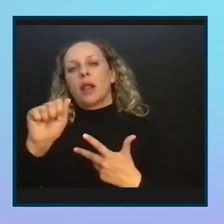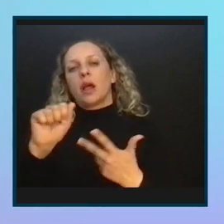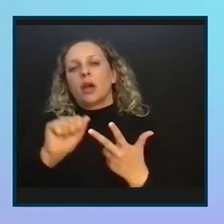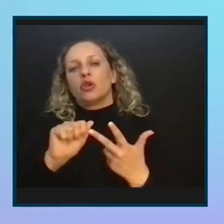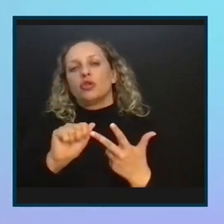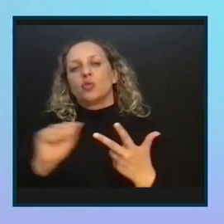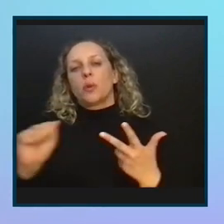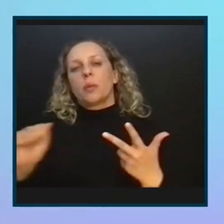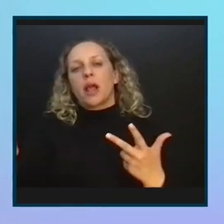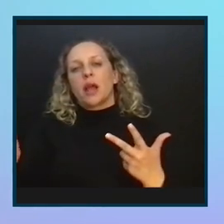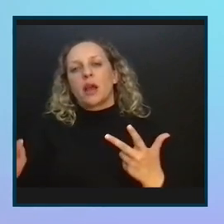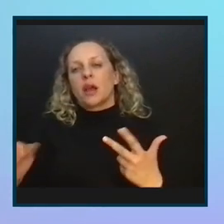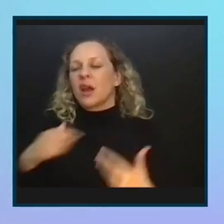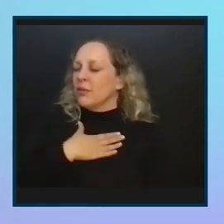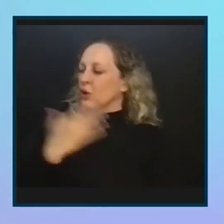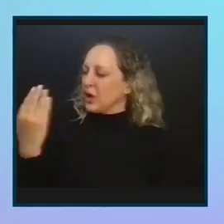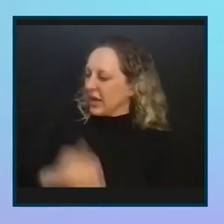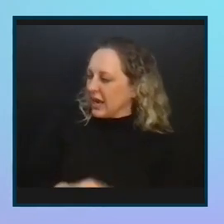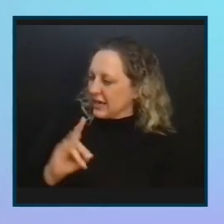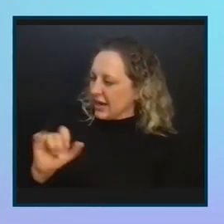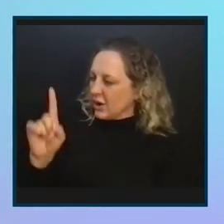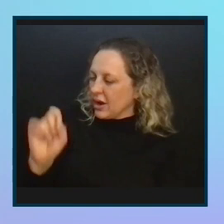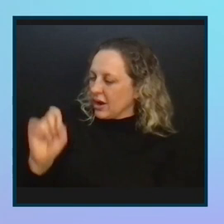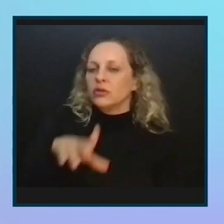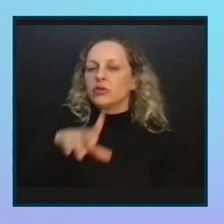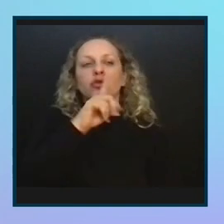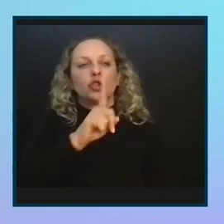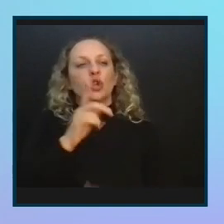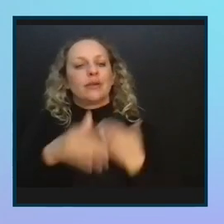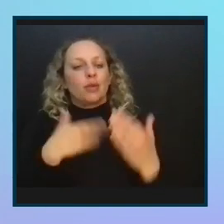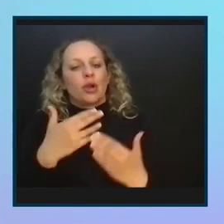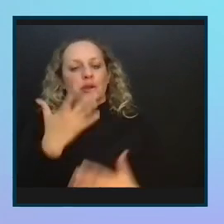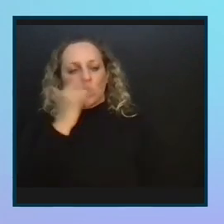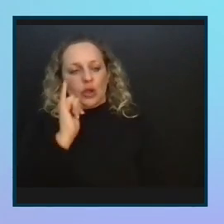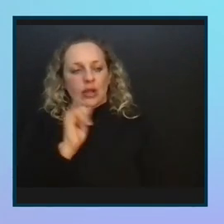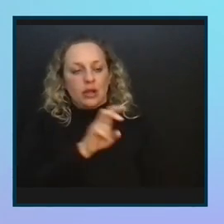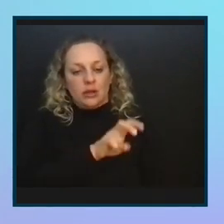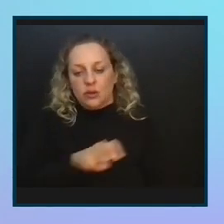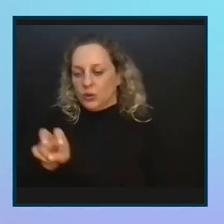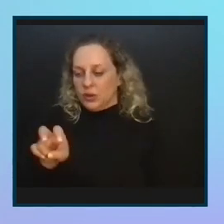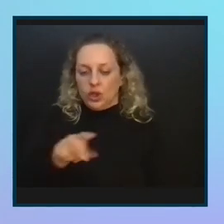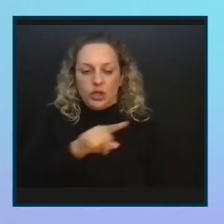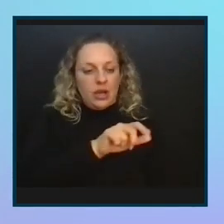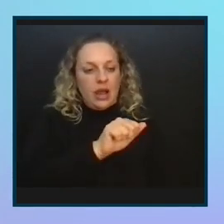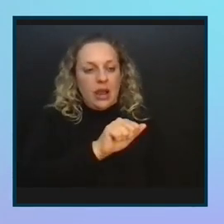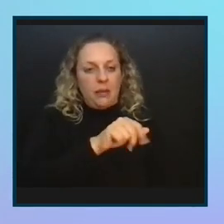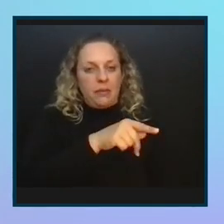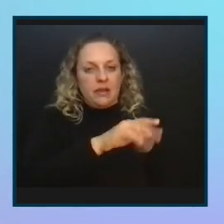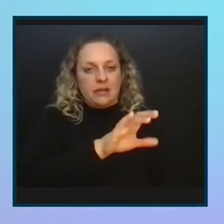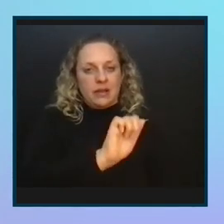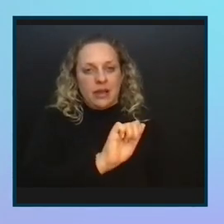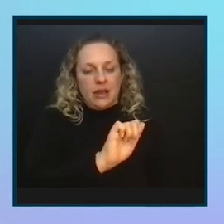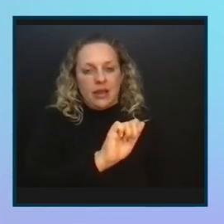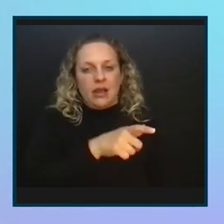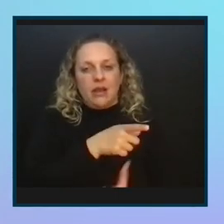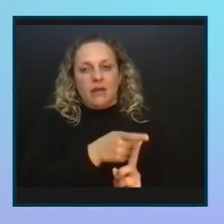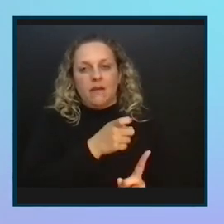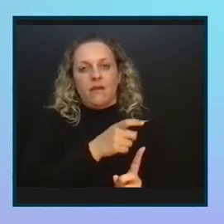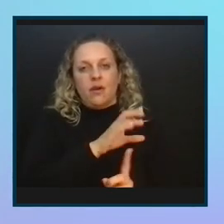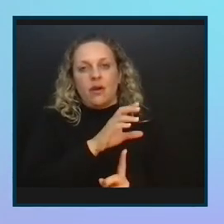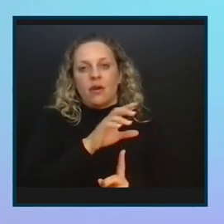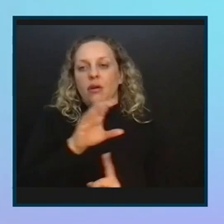So repeat that one more time, please, sorry. Sure. What was the process like for switching to APCA from